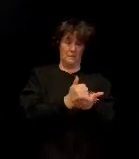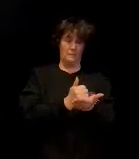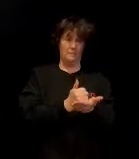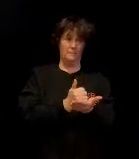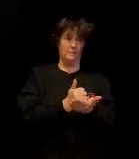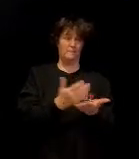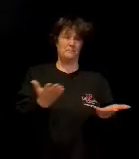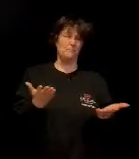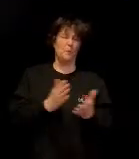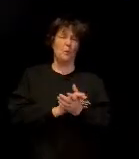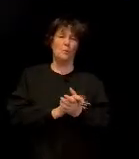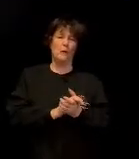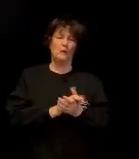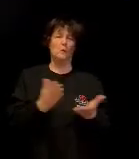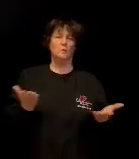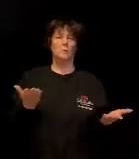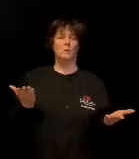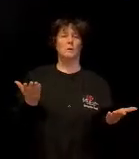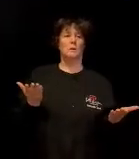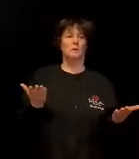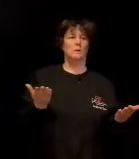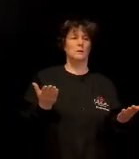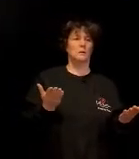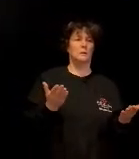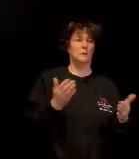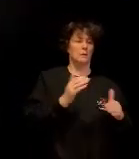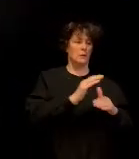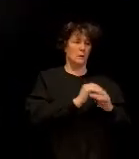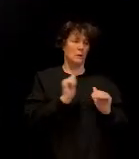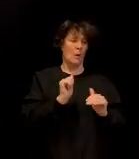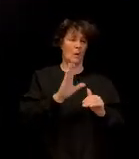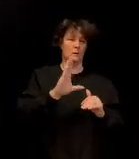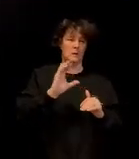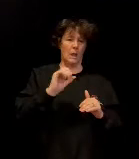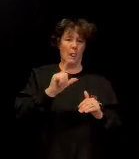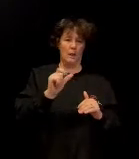What is that? I wrote down the words called, C-A-L-L-E-D.